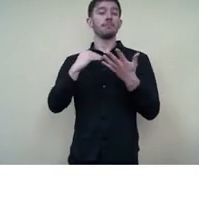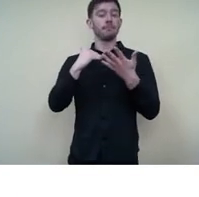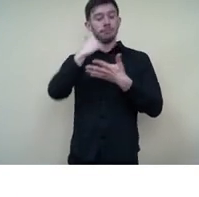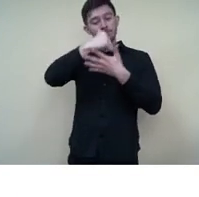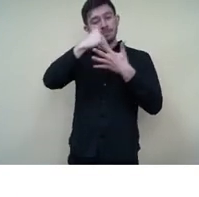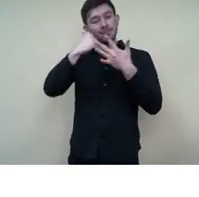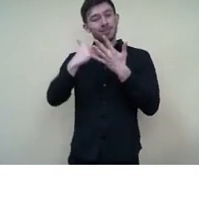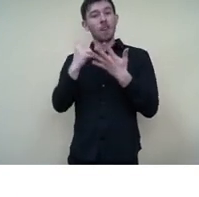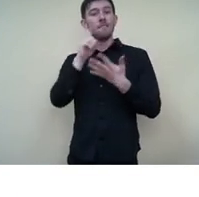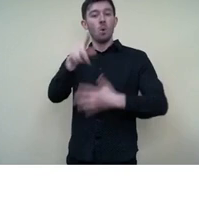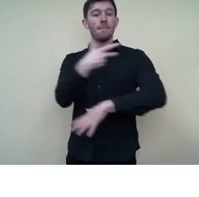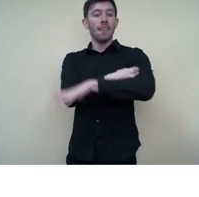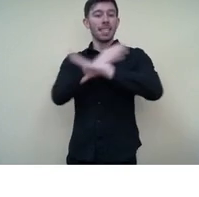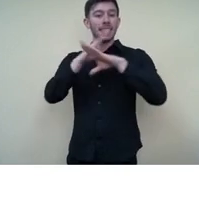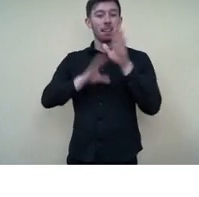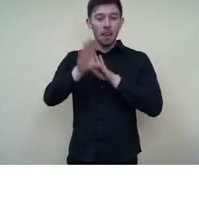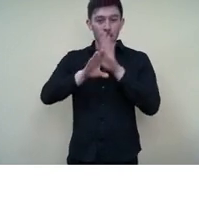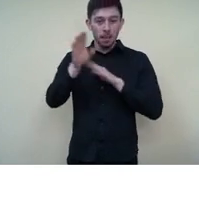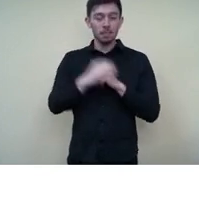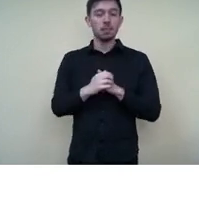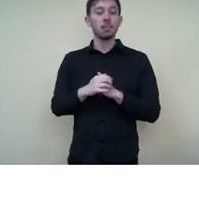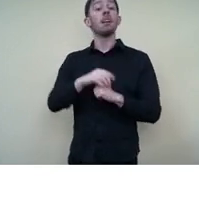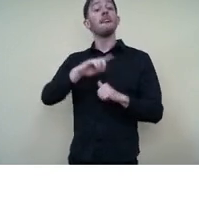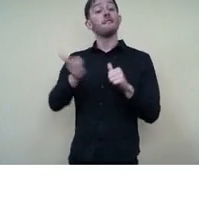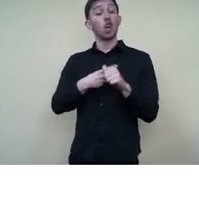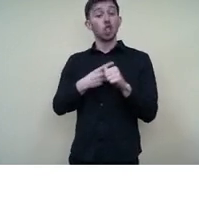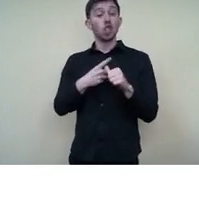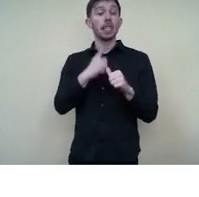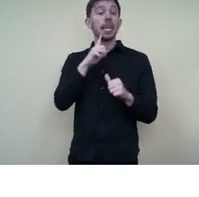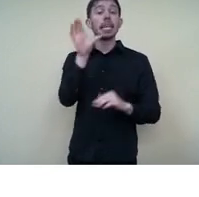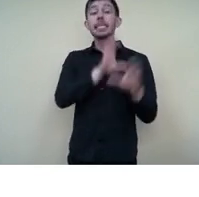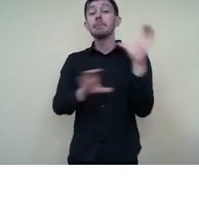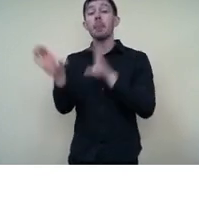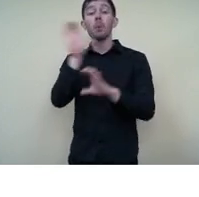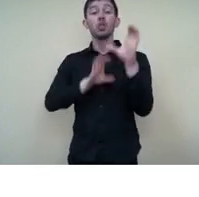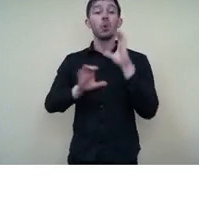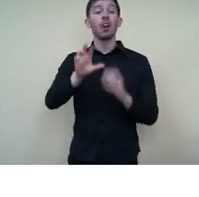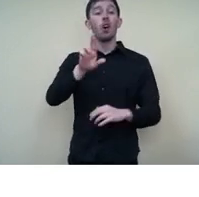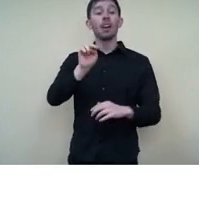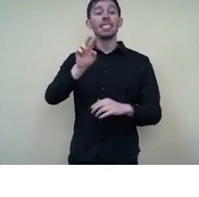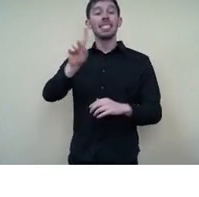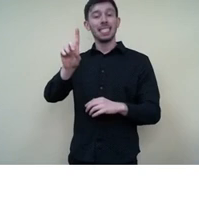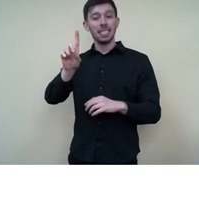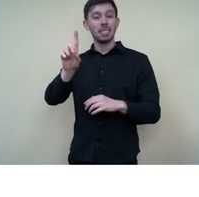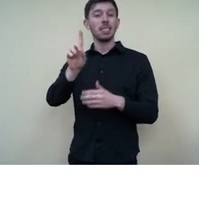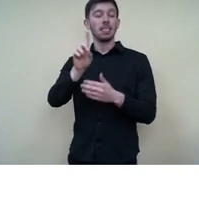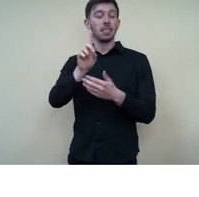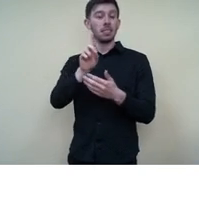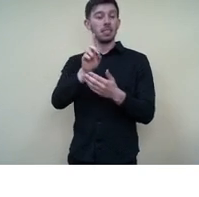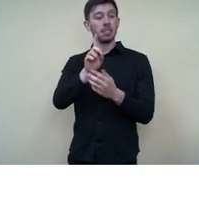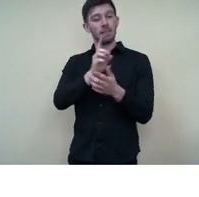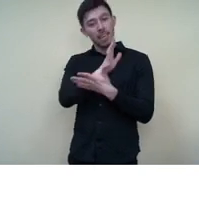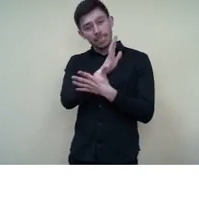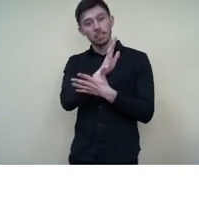And so the stages of vaccine development are as follows. We first have the exploratory stage, or the R&D stage, the research and discovery phase.